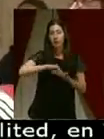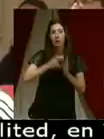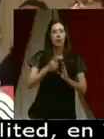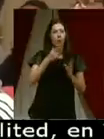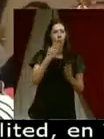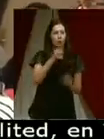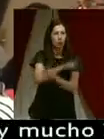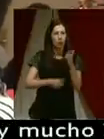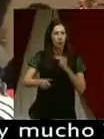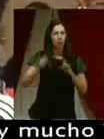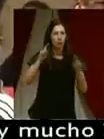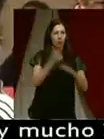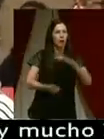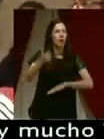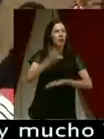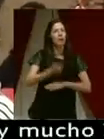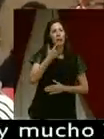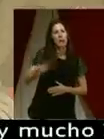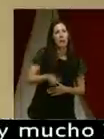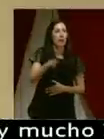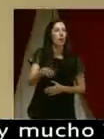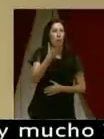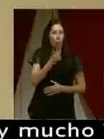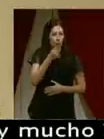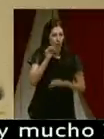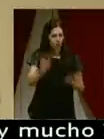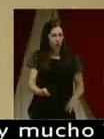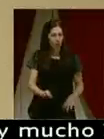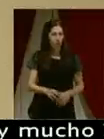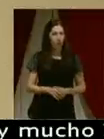universities, there are a lot of professors who say that steps are beautiful.